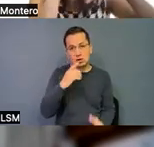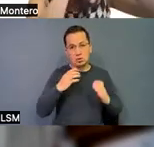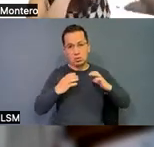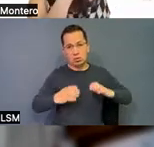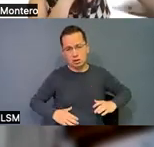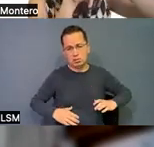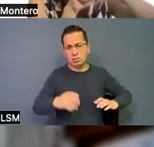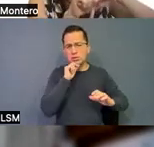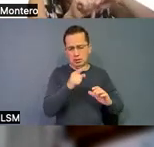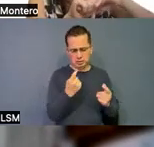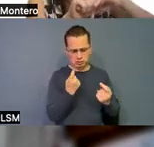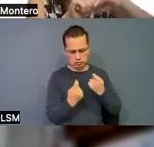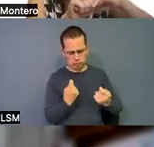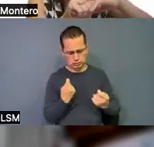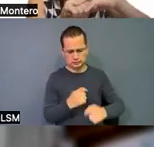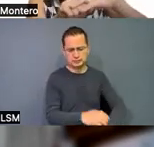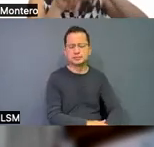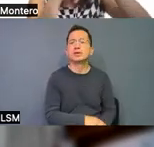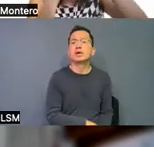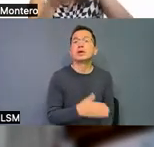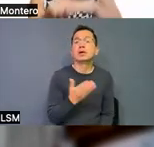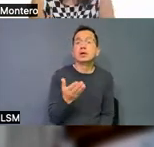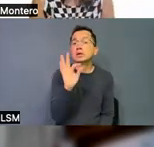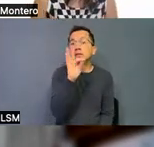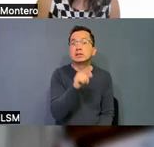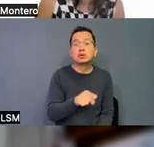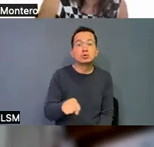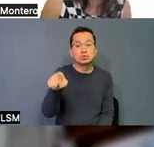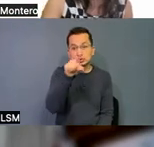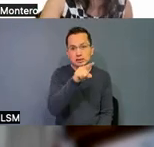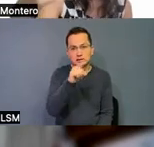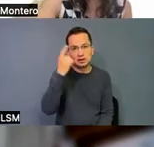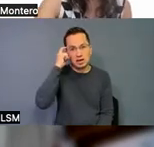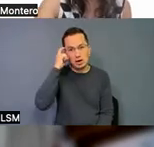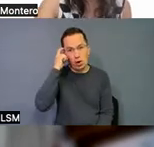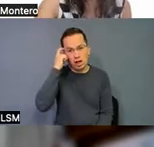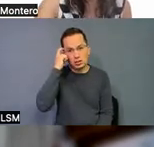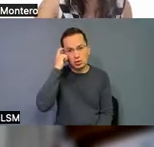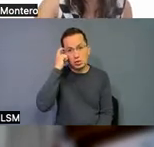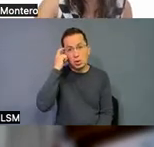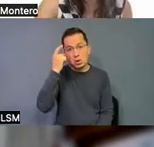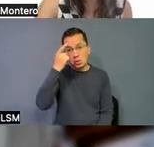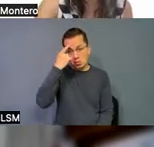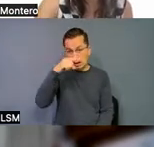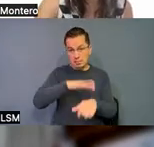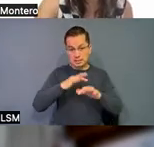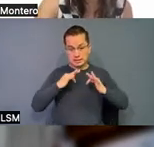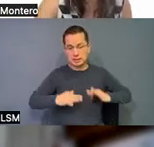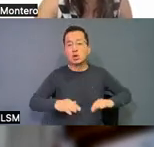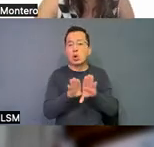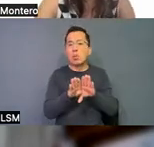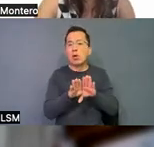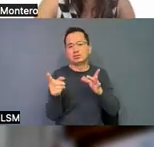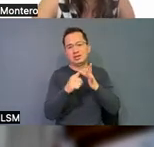why you have to hold that finger, that middle finger. There is a connection there. So holding the middle finger, we continue with